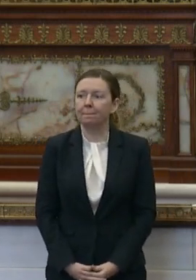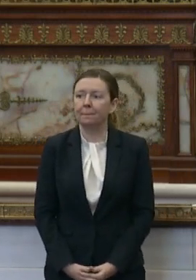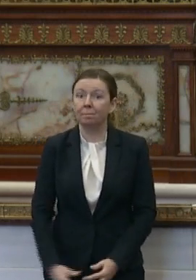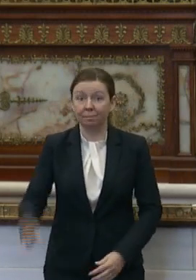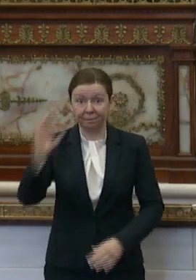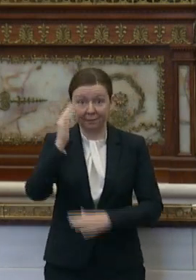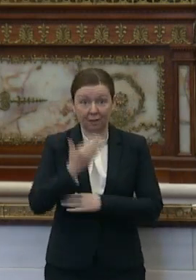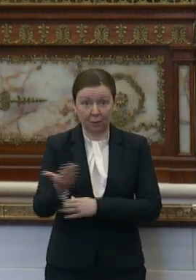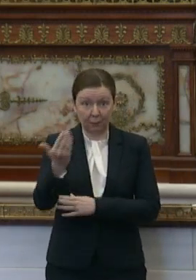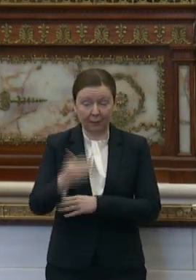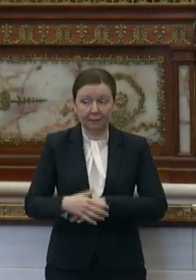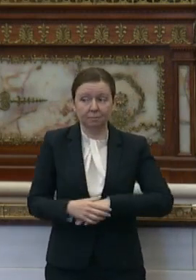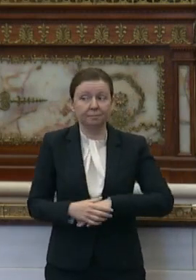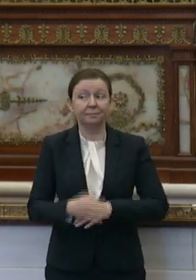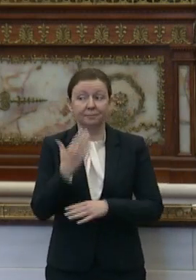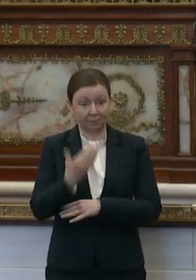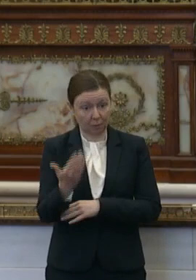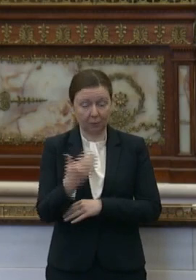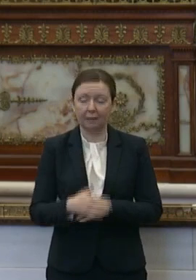Hello, good morning.